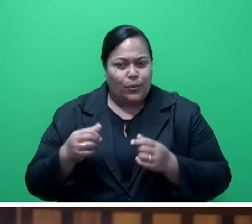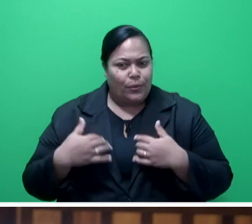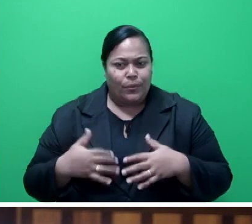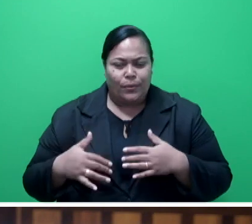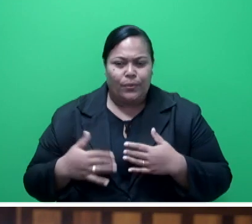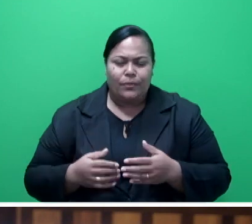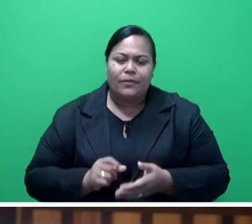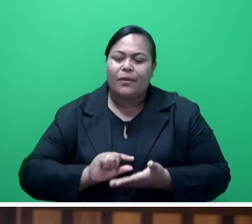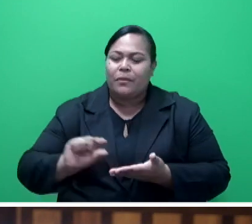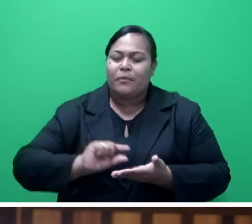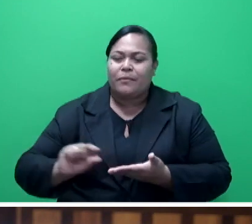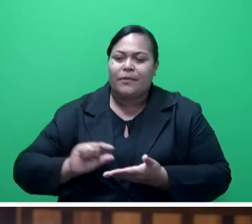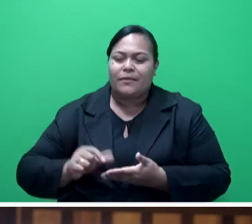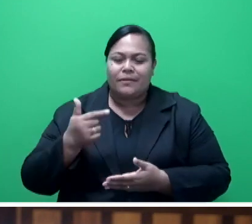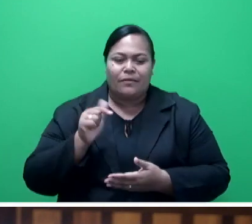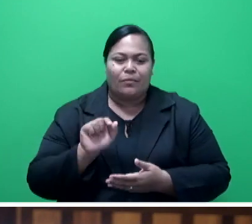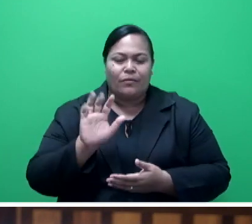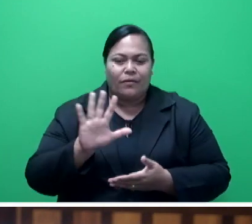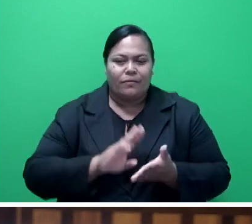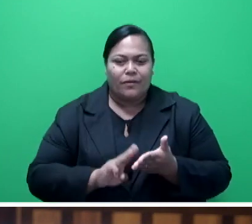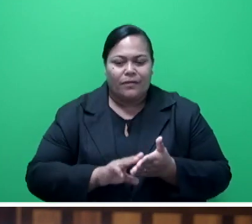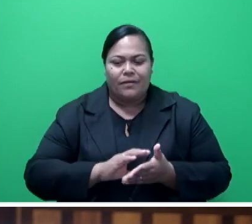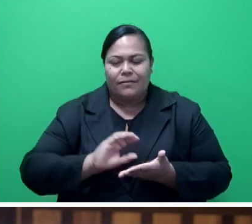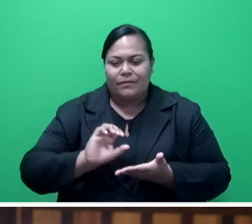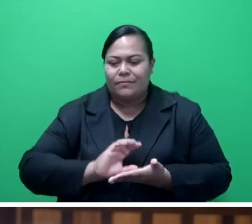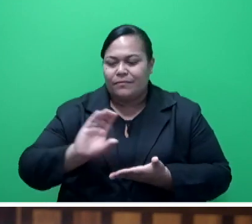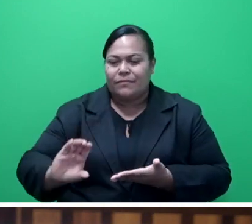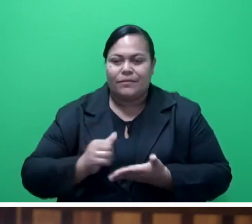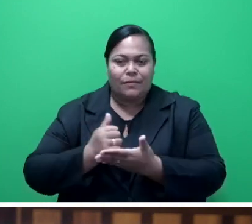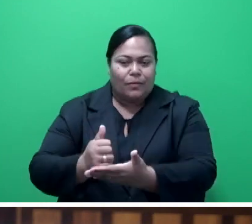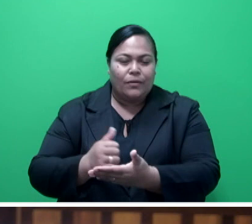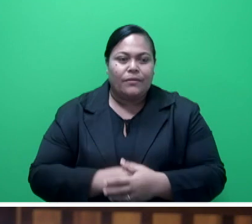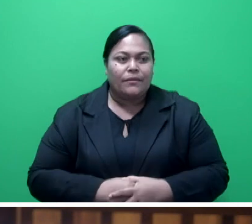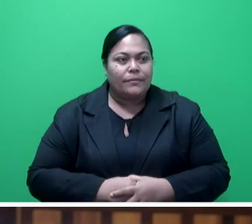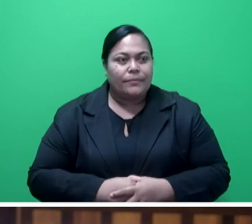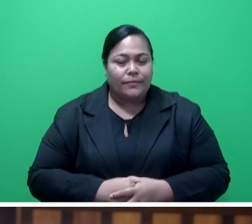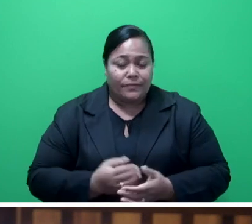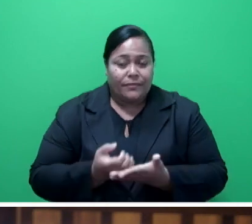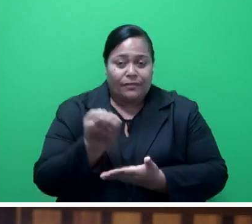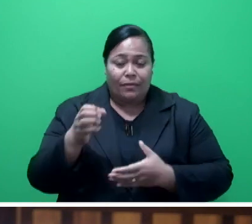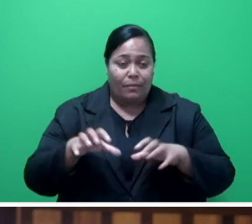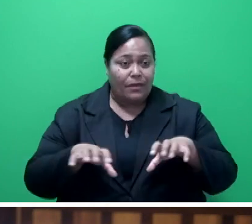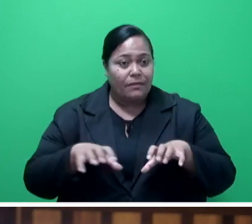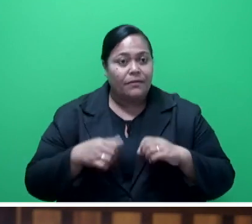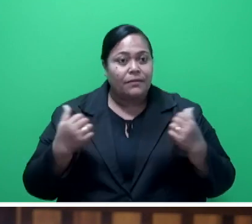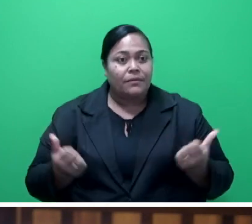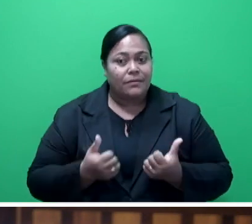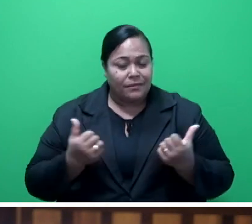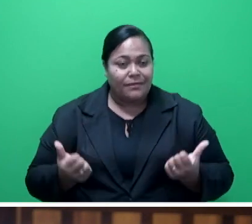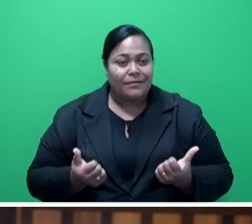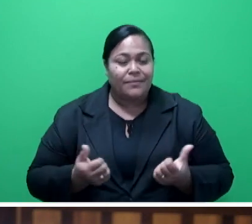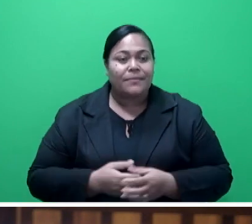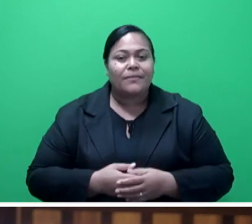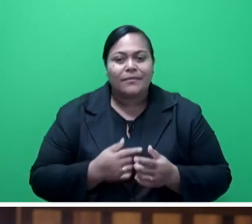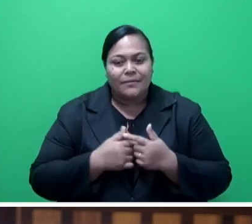grant payout of $7.5 million, sir. Mr. Speaker, sir, of course, this creates a lot of economic activity. We have received